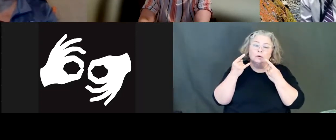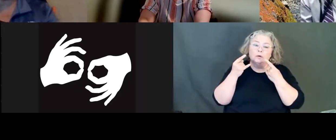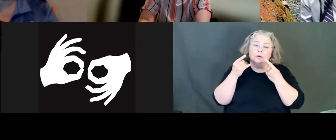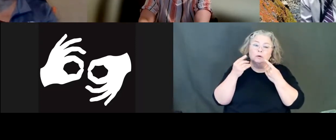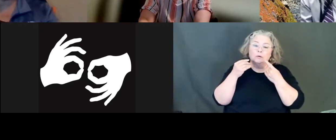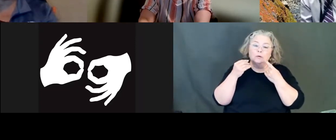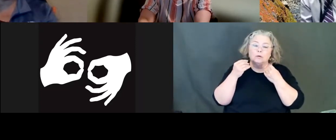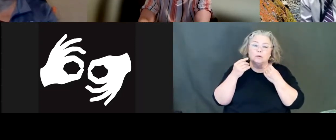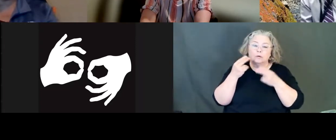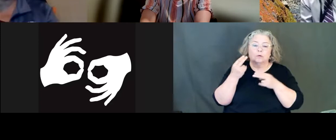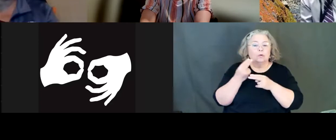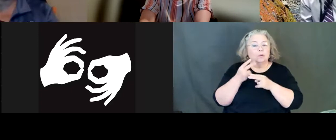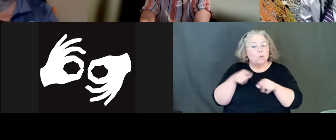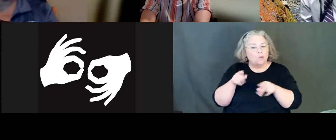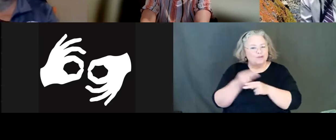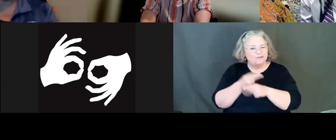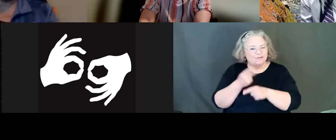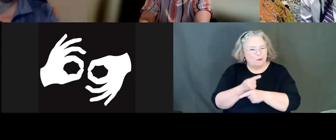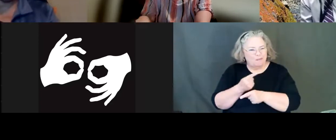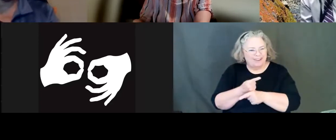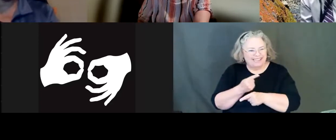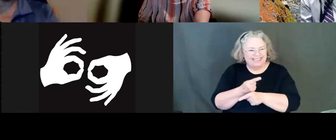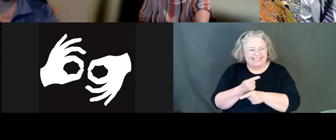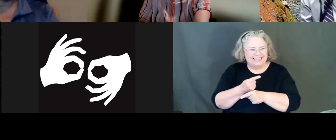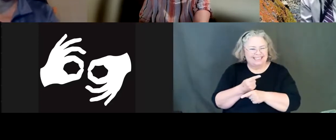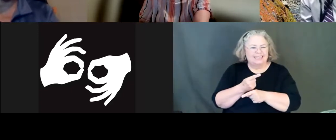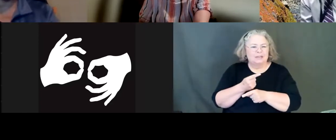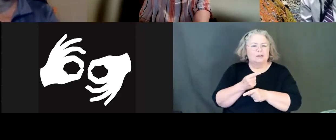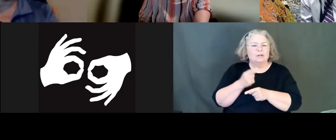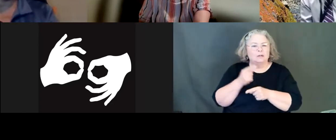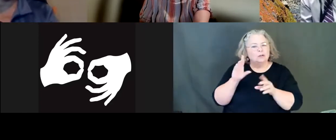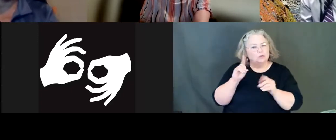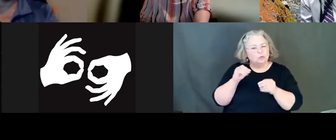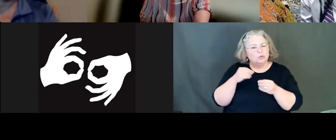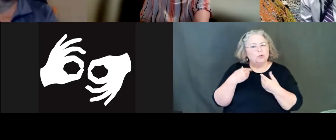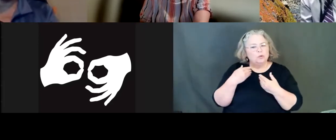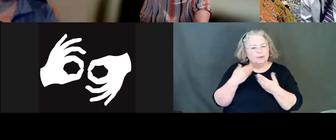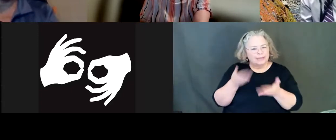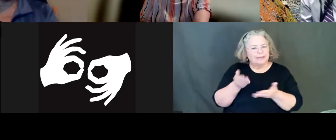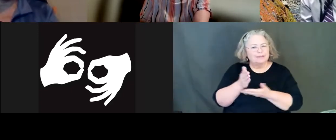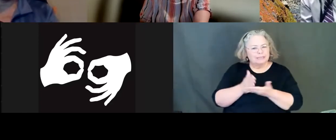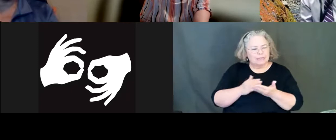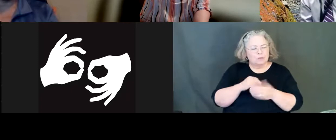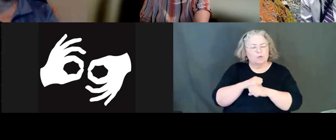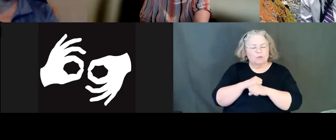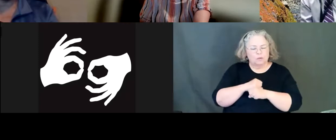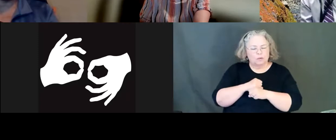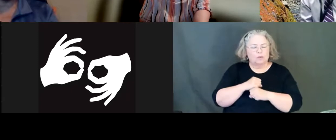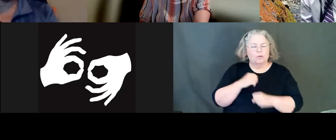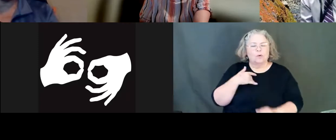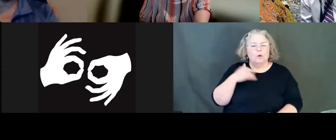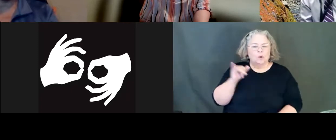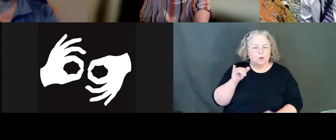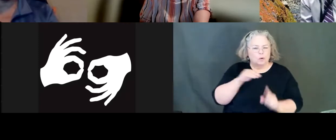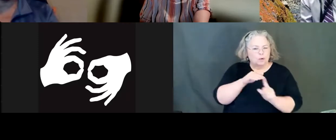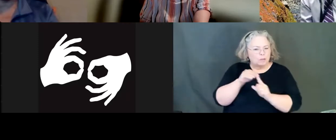especially when used properly. We know that they do provide some protection. We also, of course, do